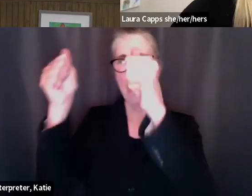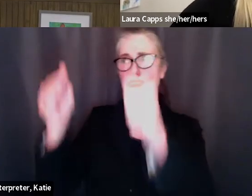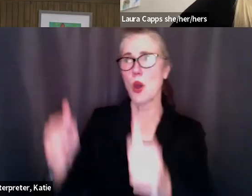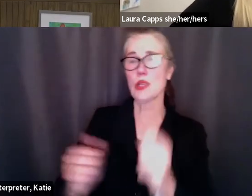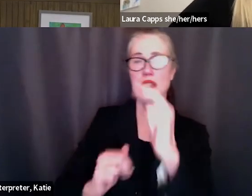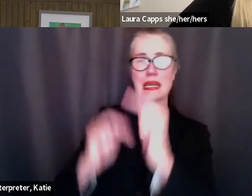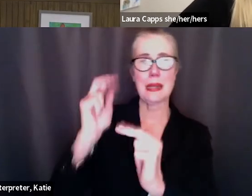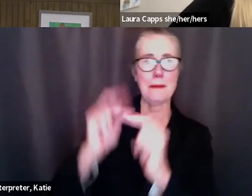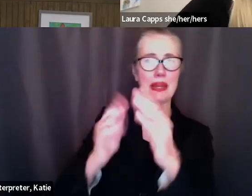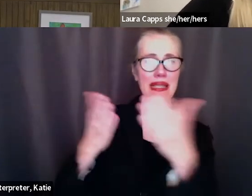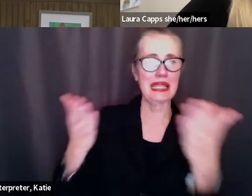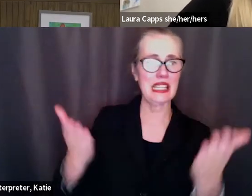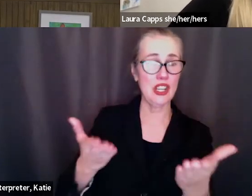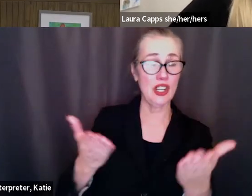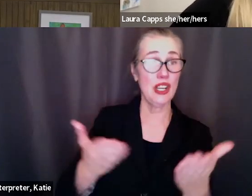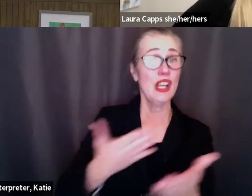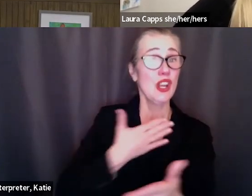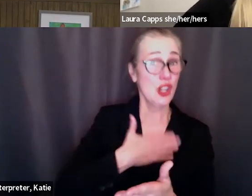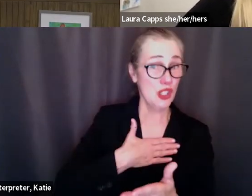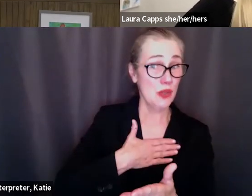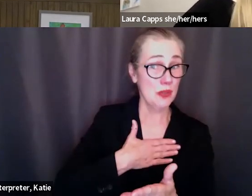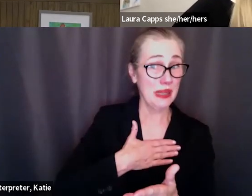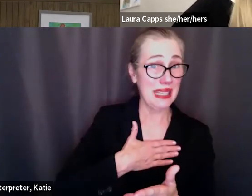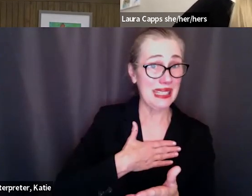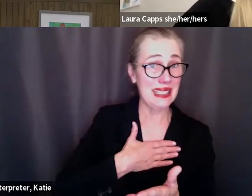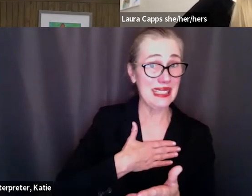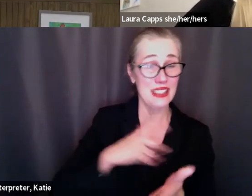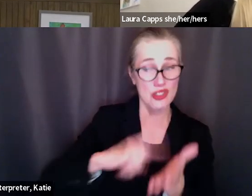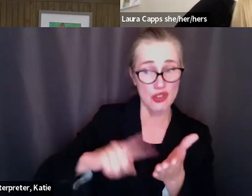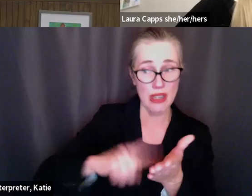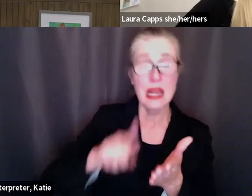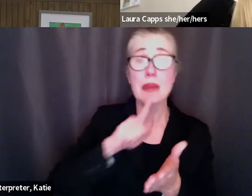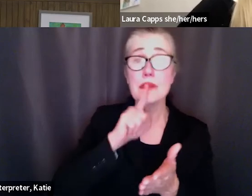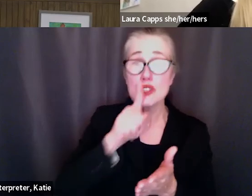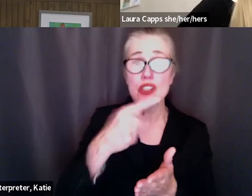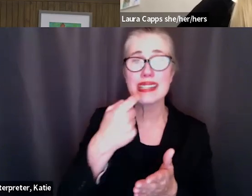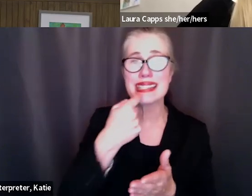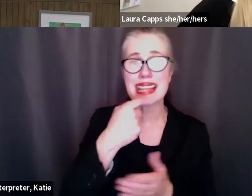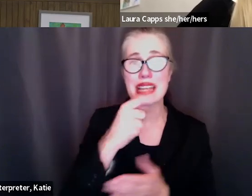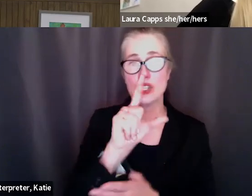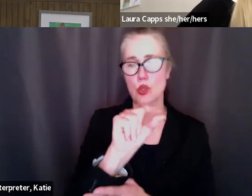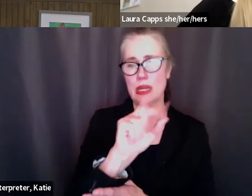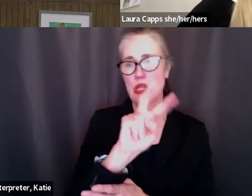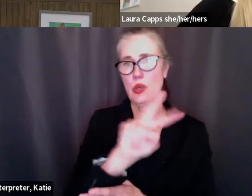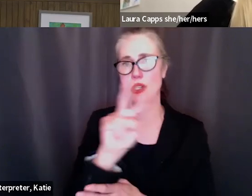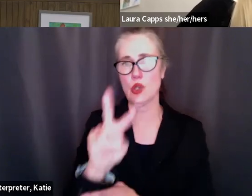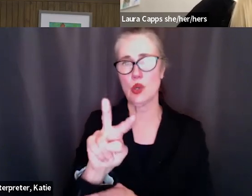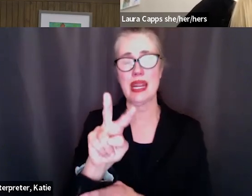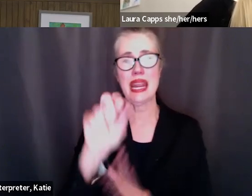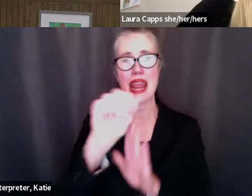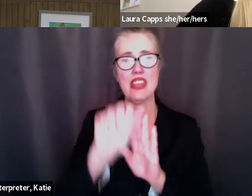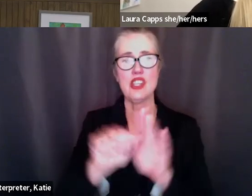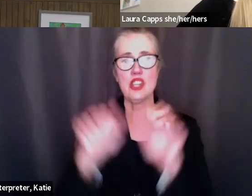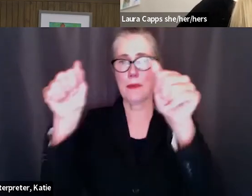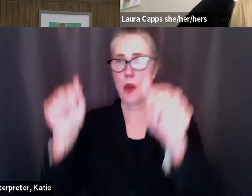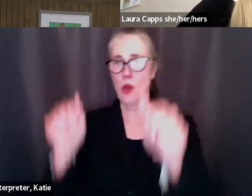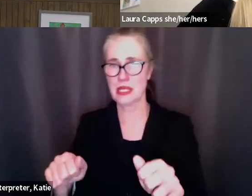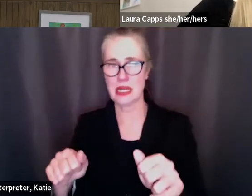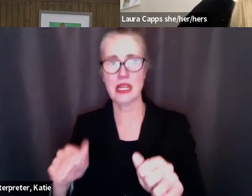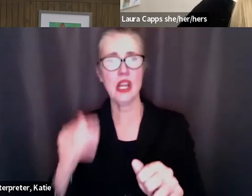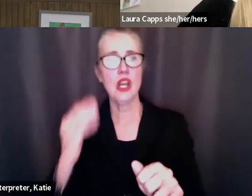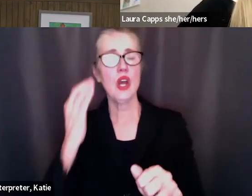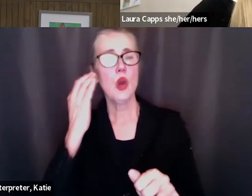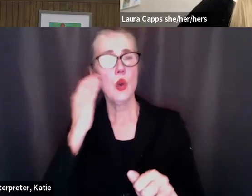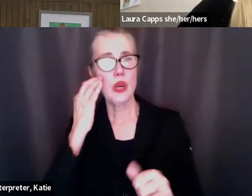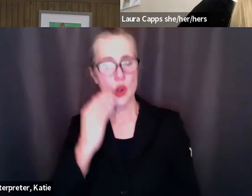members could you confirm that that is 2022 in the posted agenda well we know that we have 20 21 in our